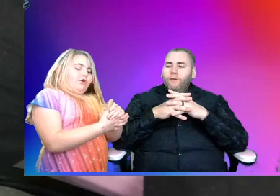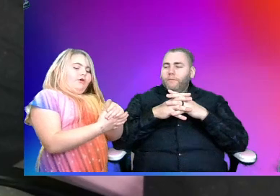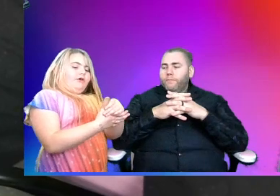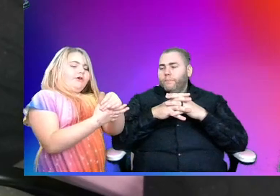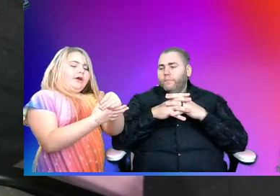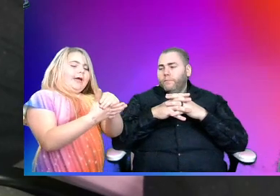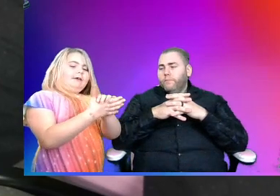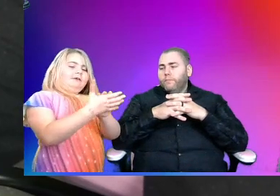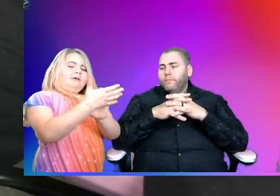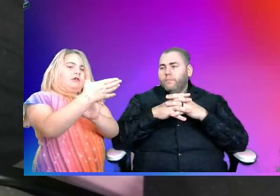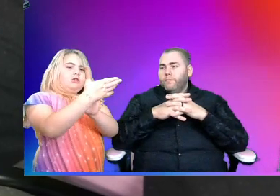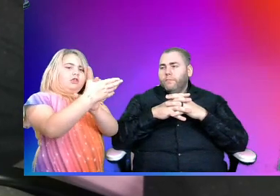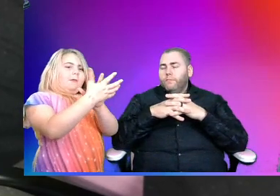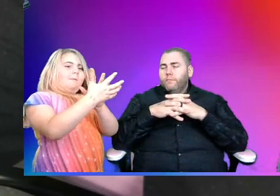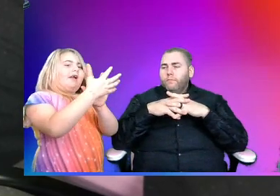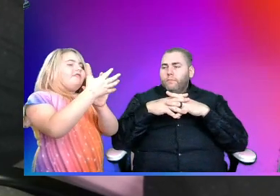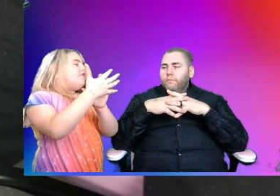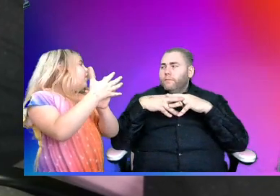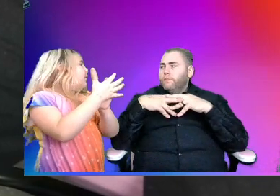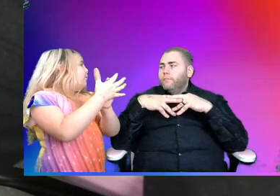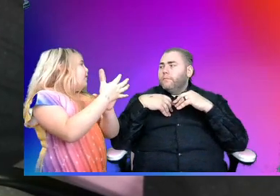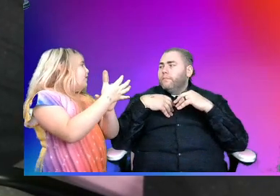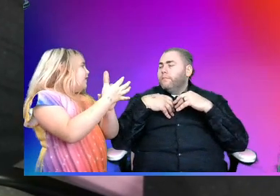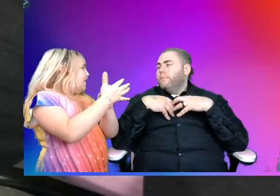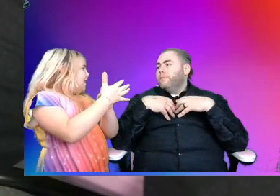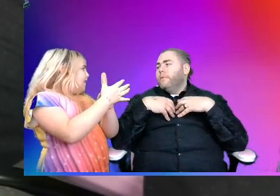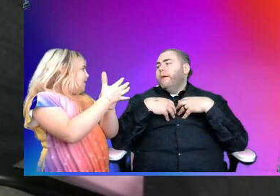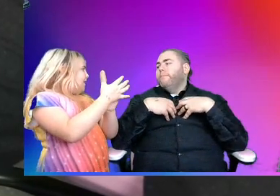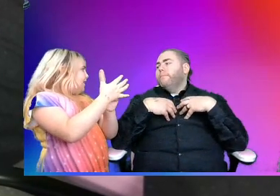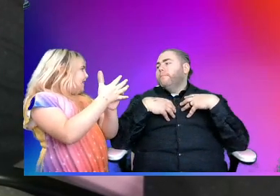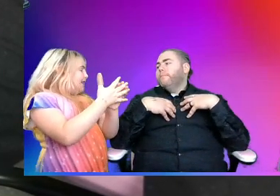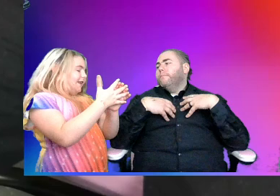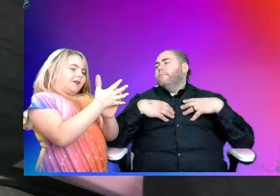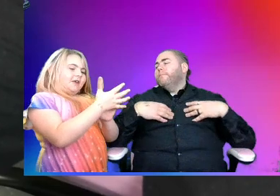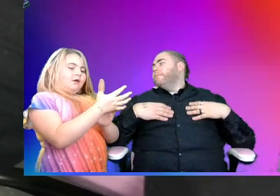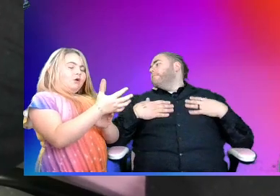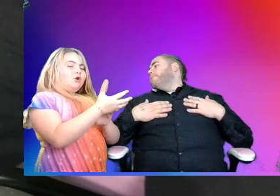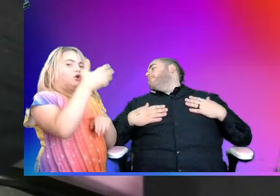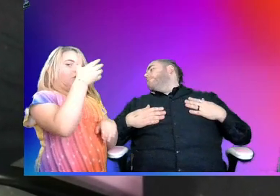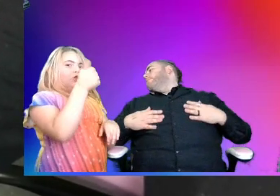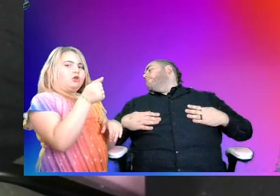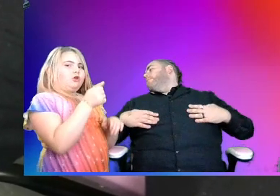So, this is my thumb. Yeah.